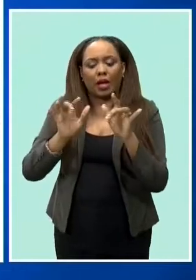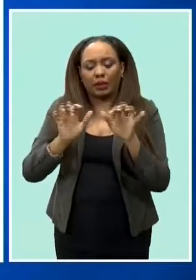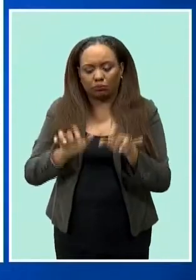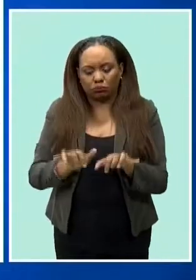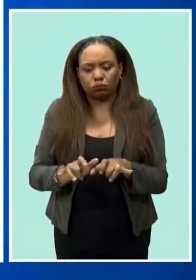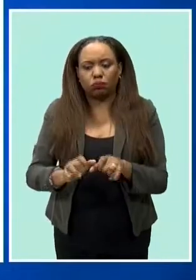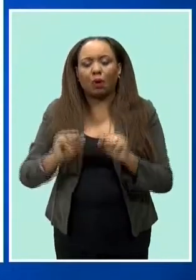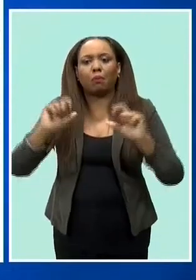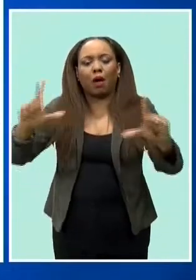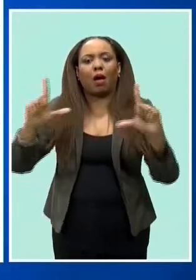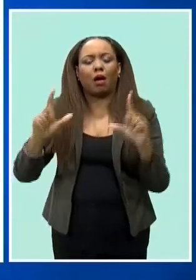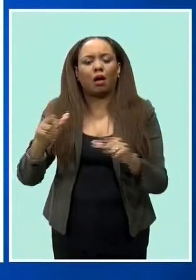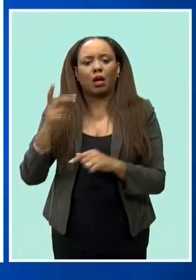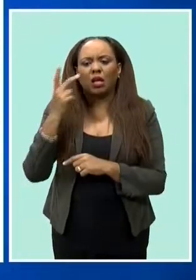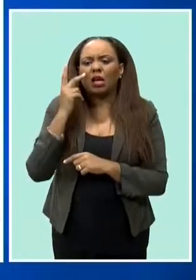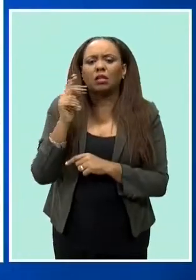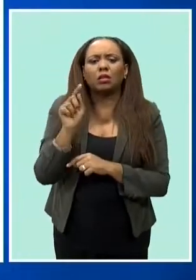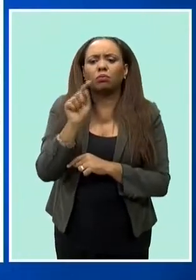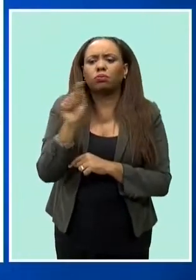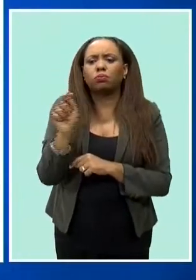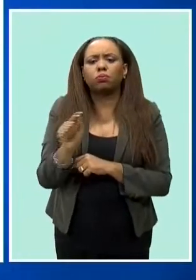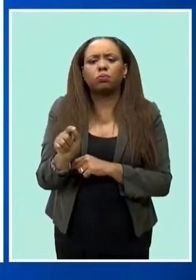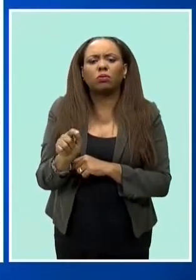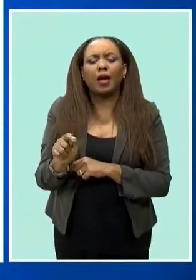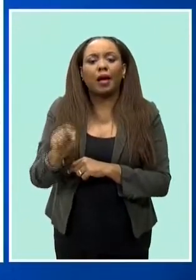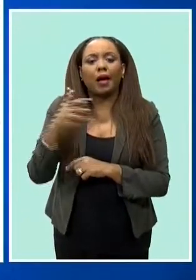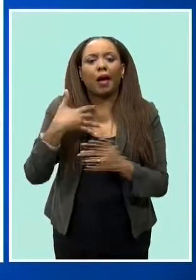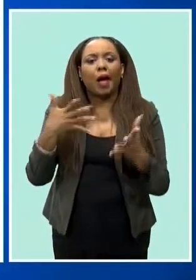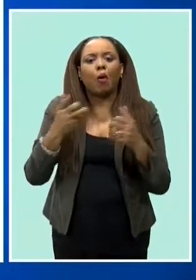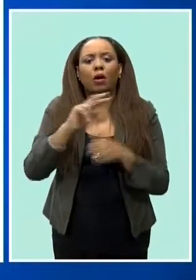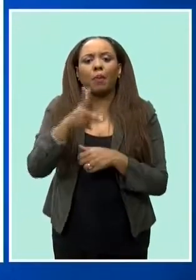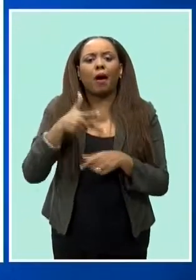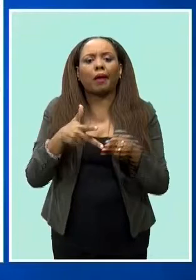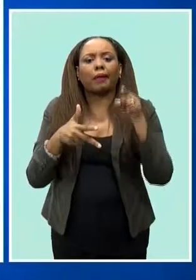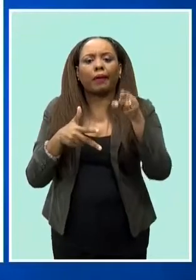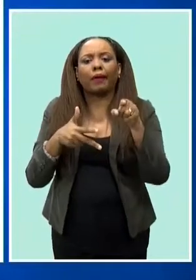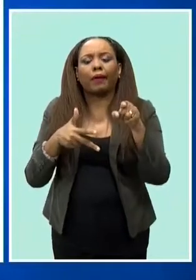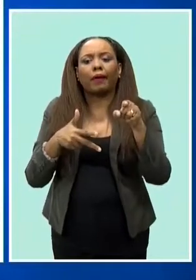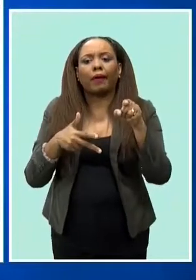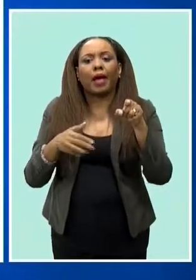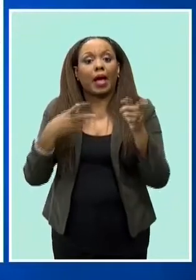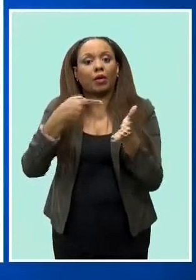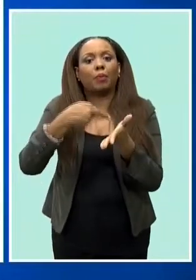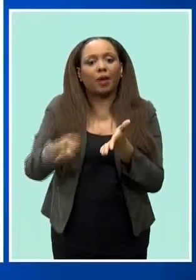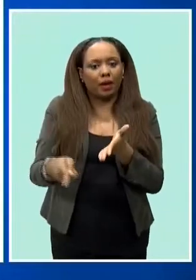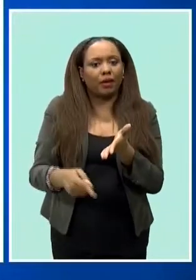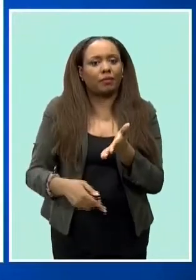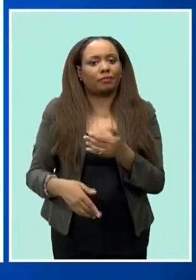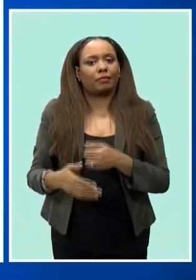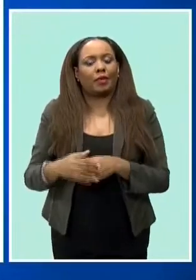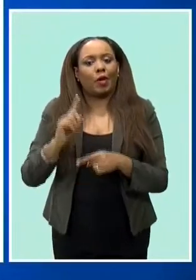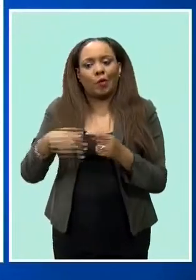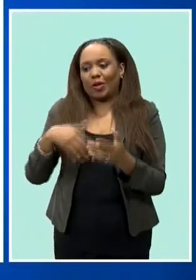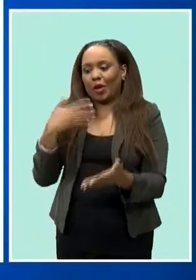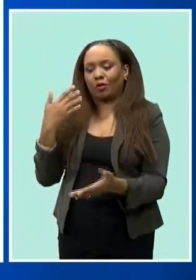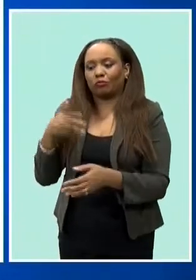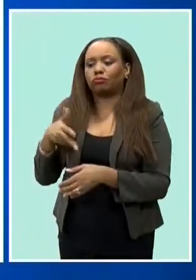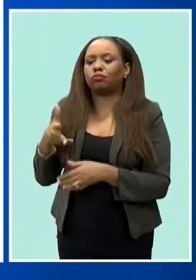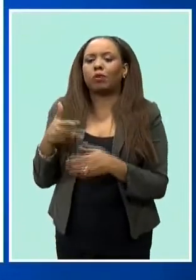We have already started working with the Royal Barbados Police Force, with Lands and Surveys